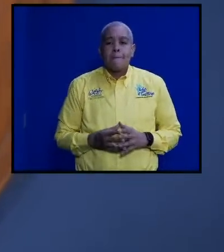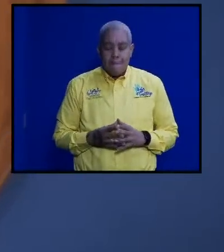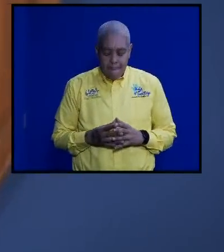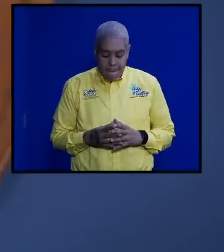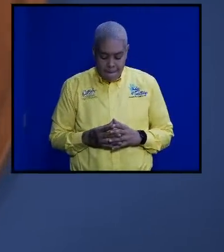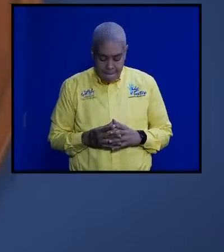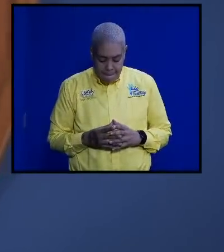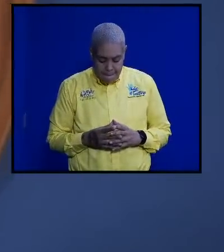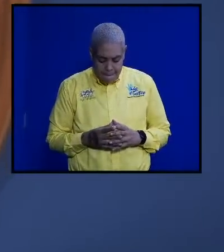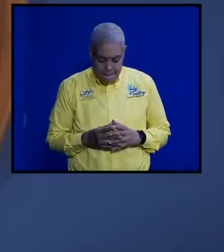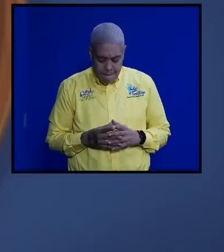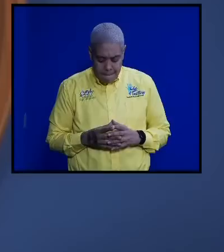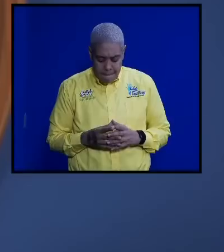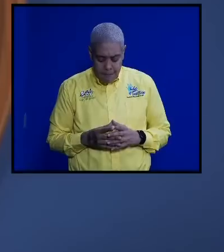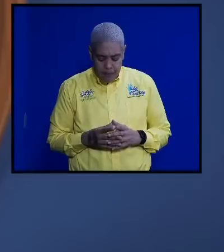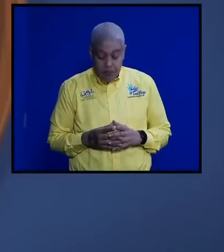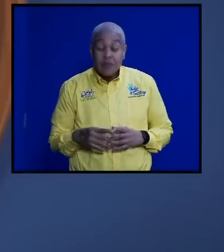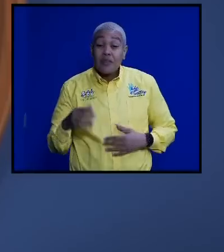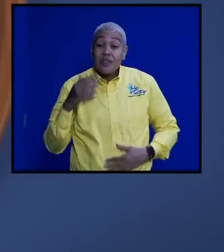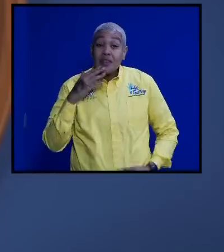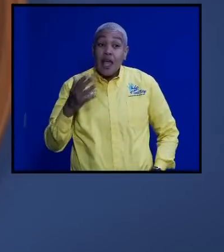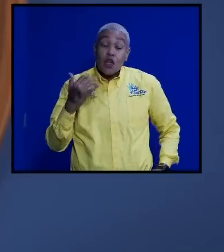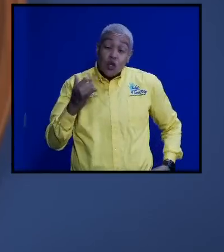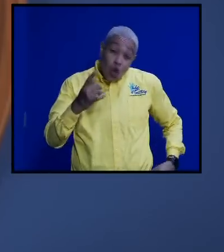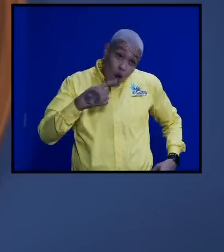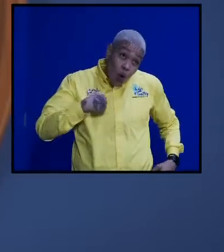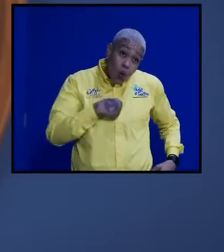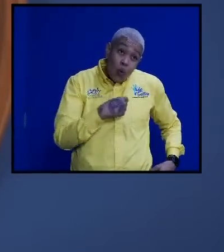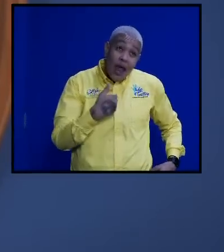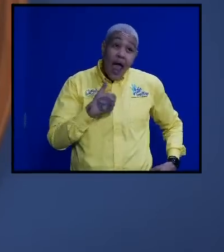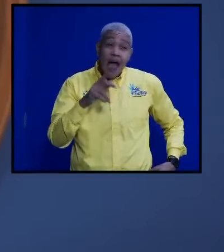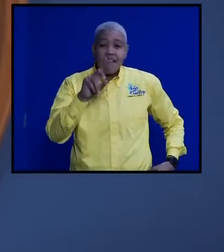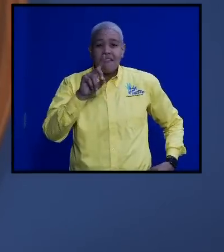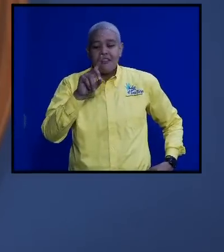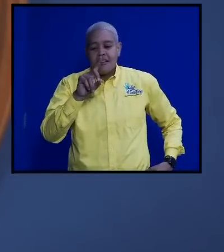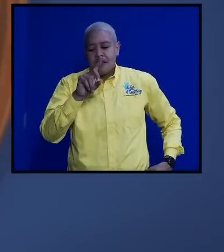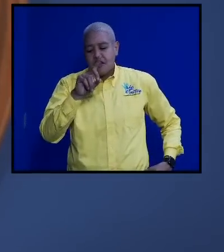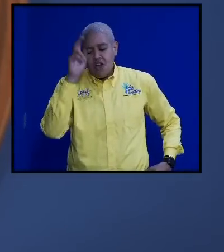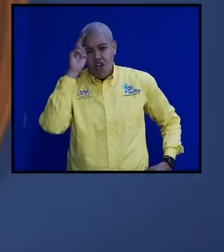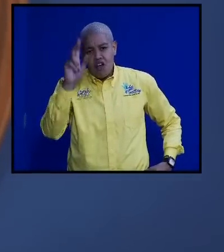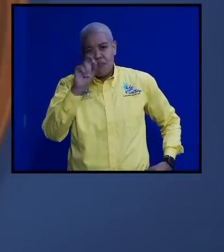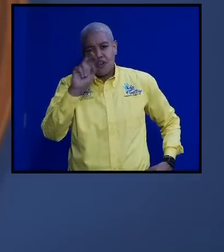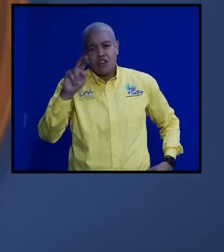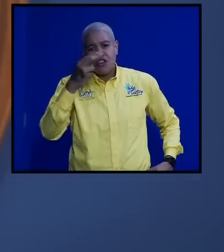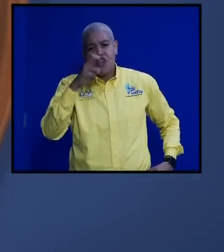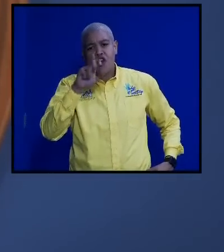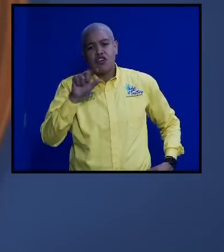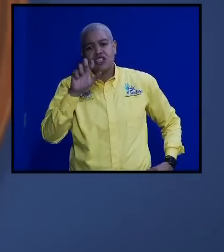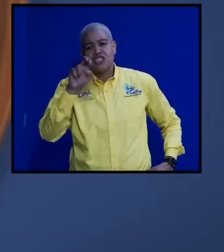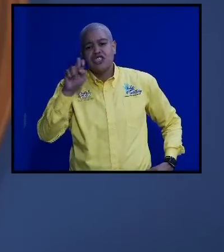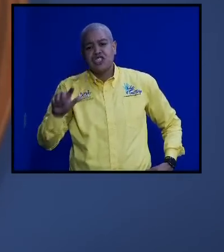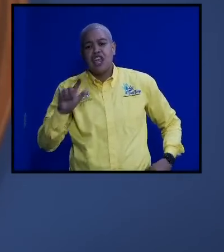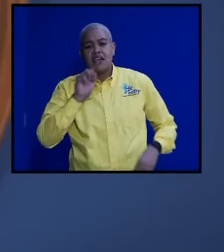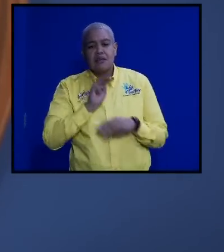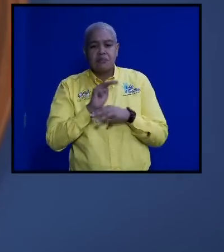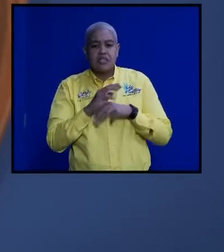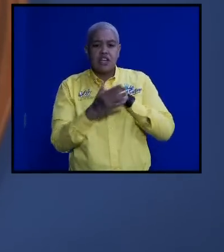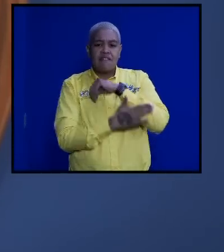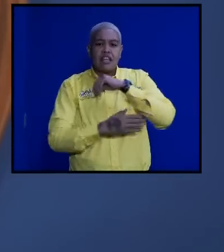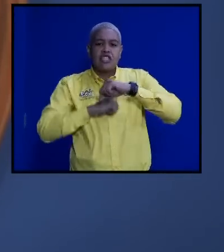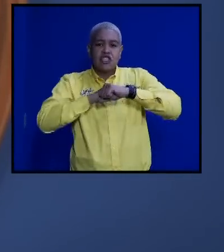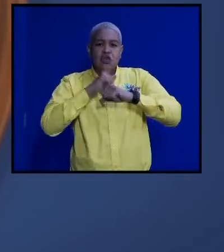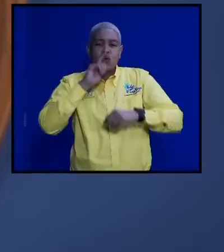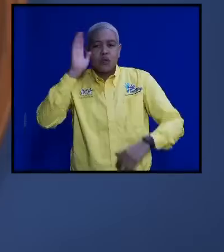Thank you, Rear Admiral. We'll now have the Honorable Dr. Horace Chang, Minister of National Security, who will make